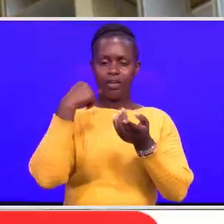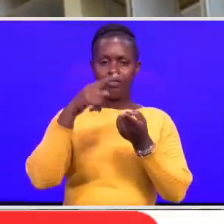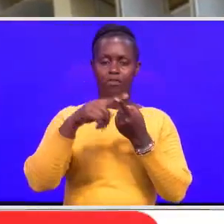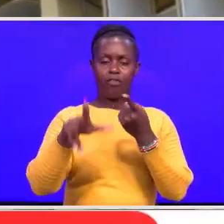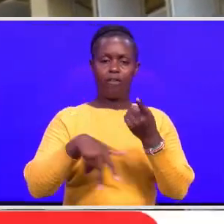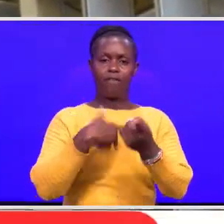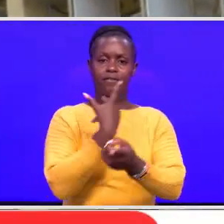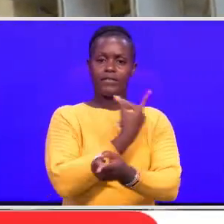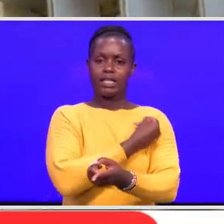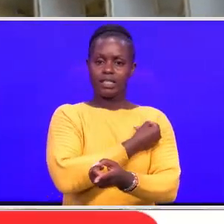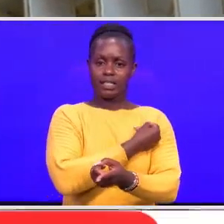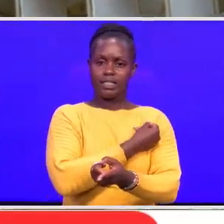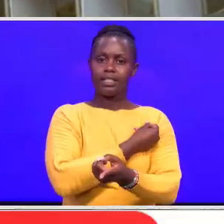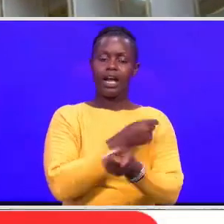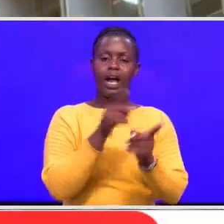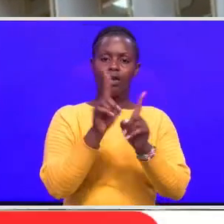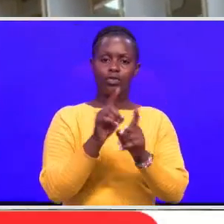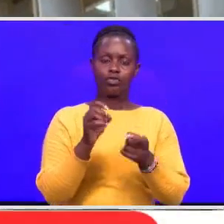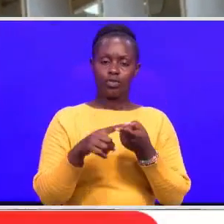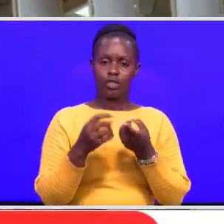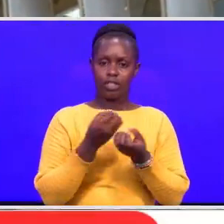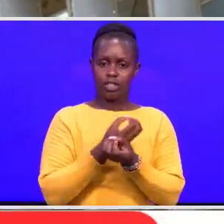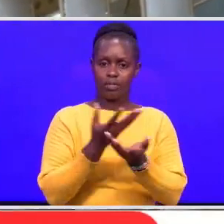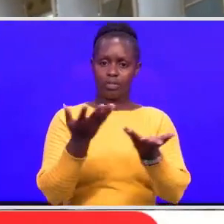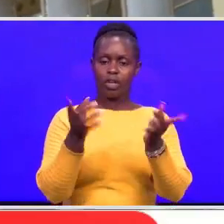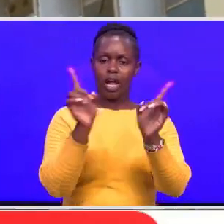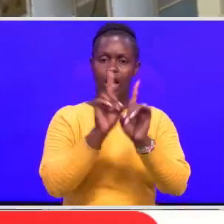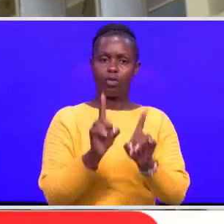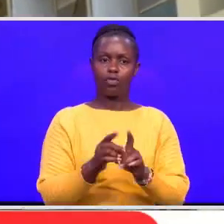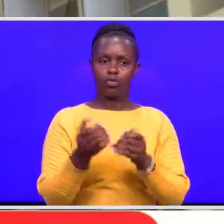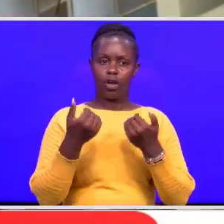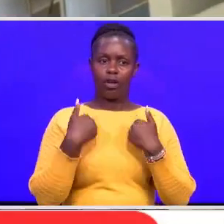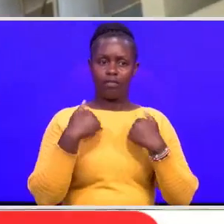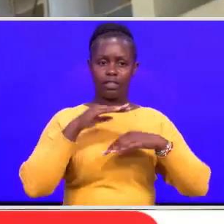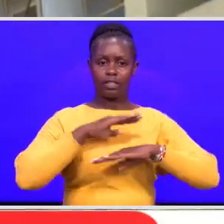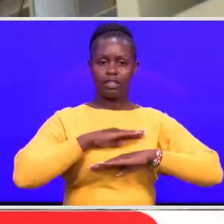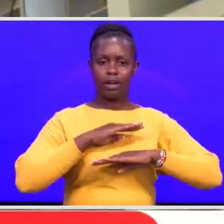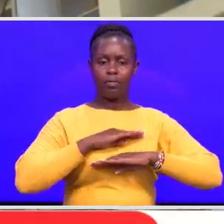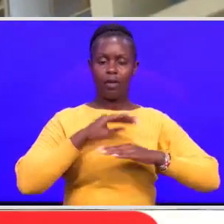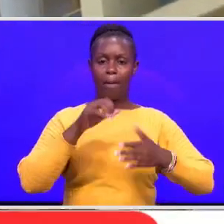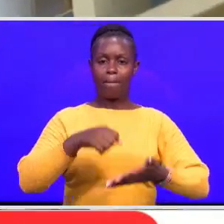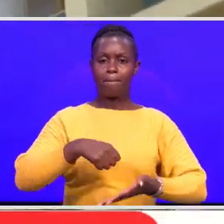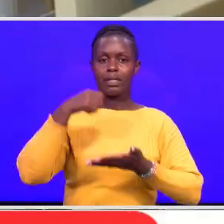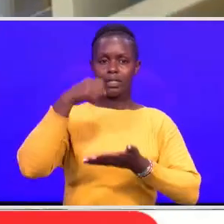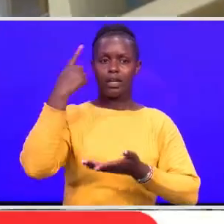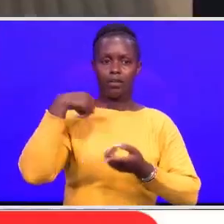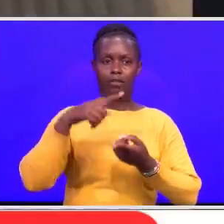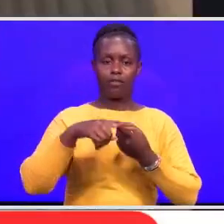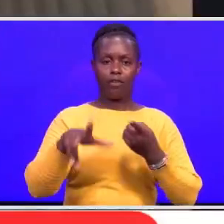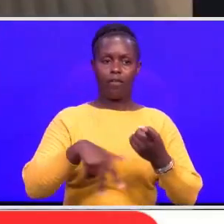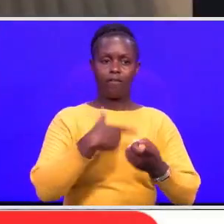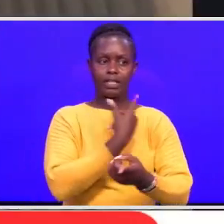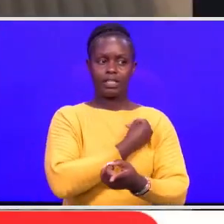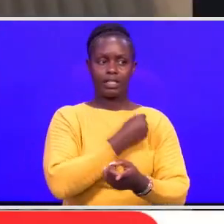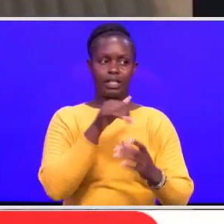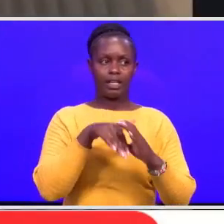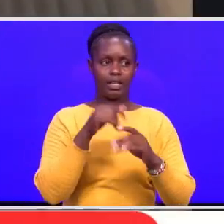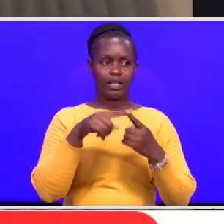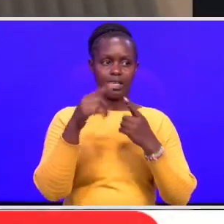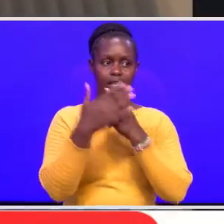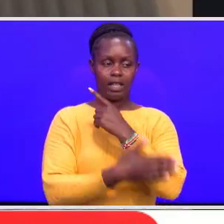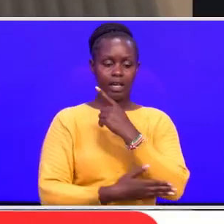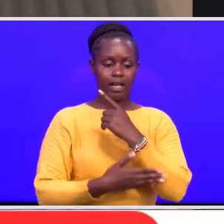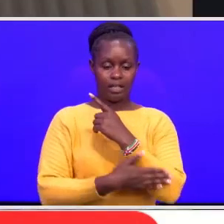procurement and distribution and incorporate a sustainable budget for vaccine procurement in the country. And what that